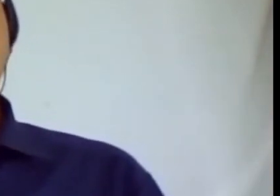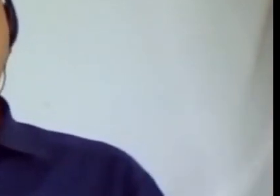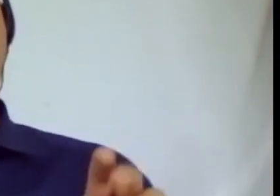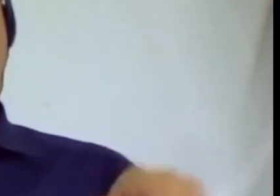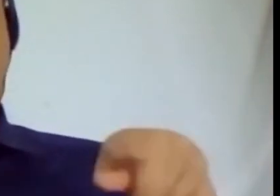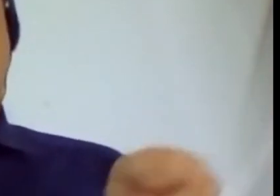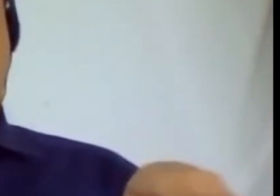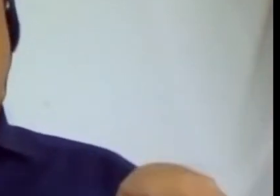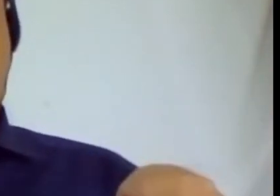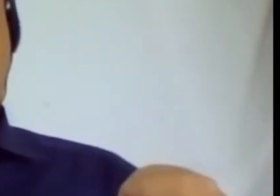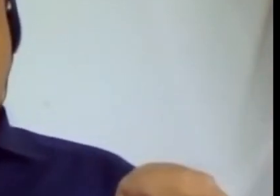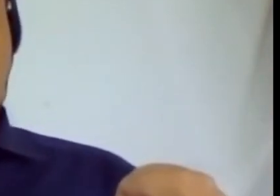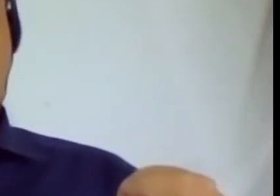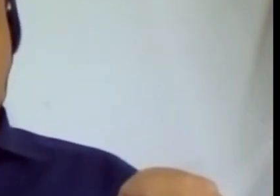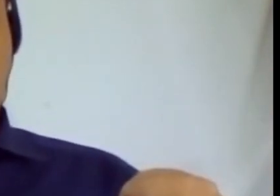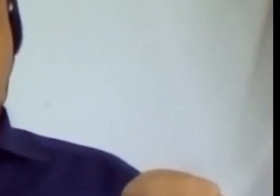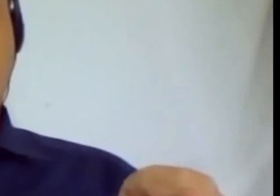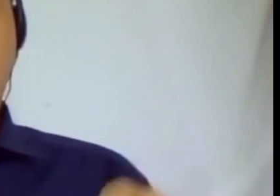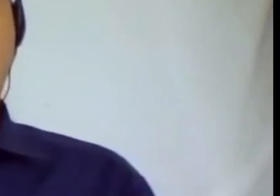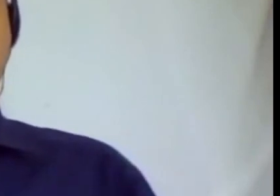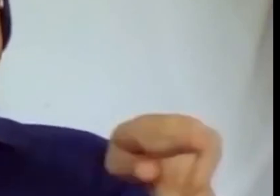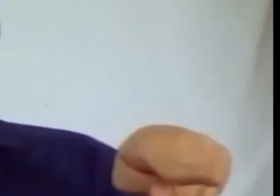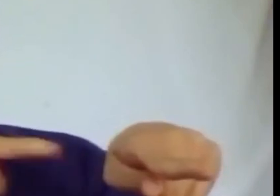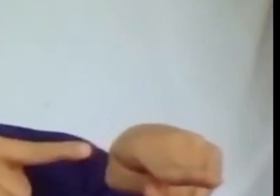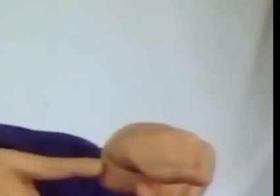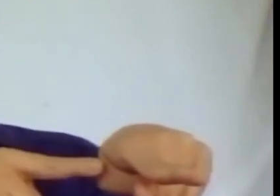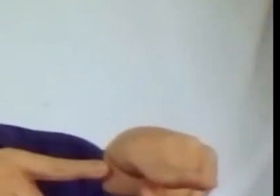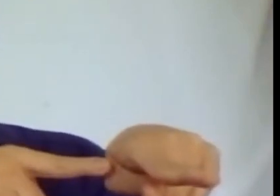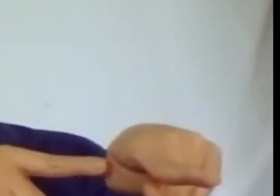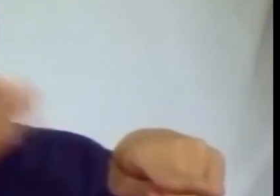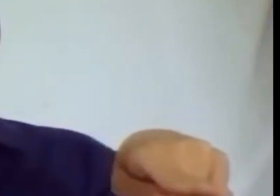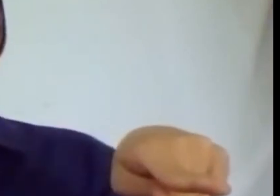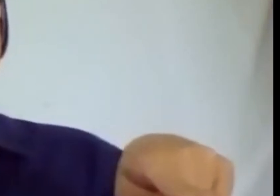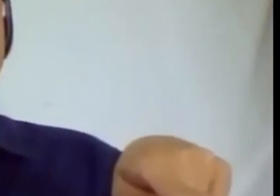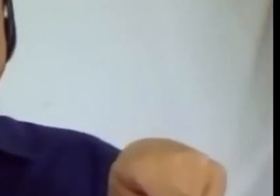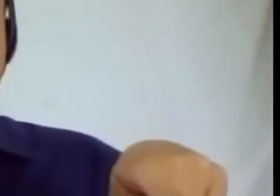Now, predicate may have an object or it may not.